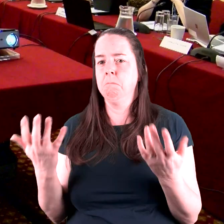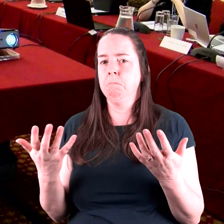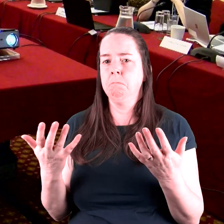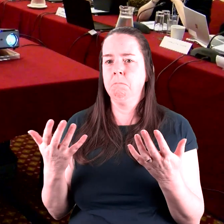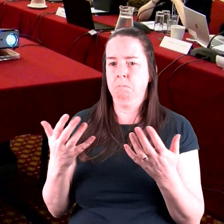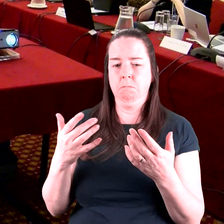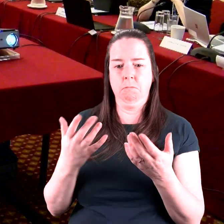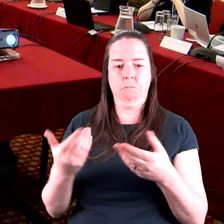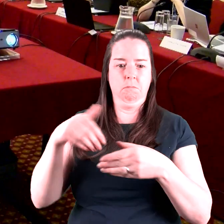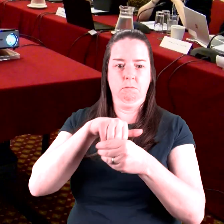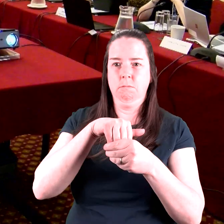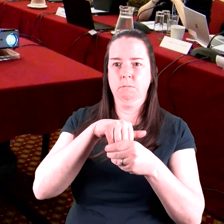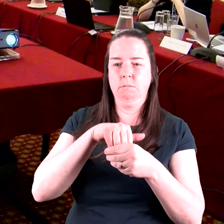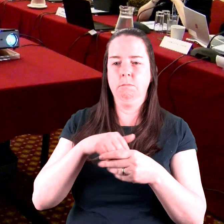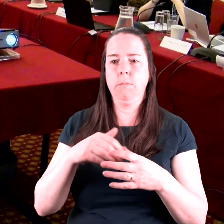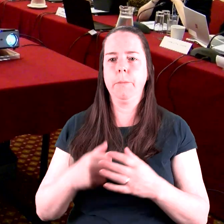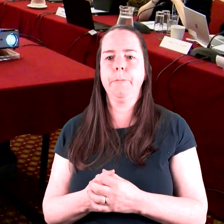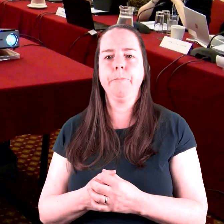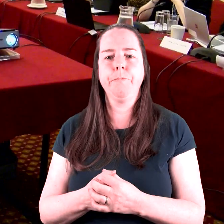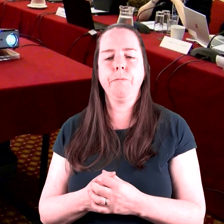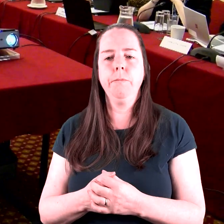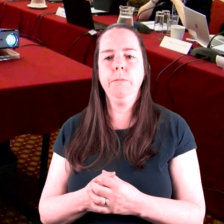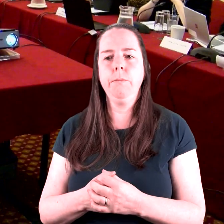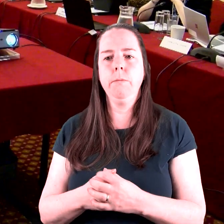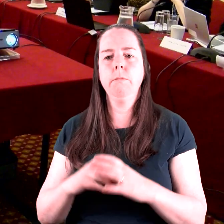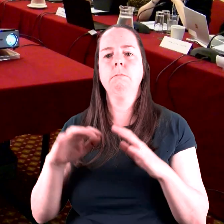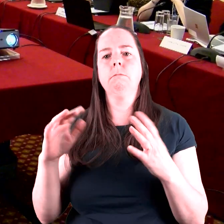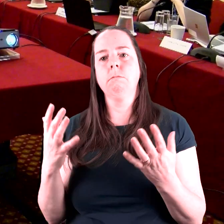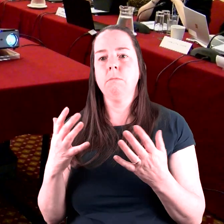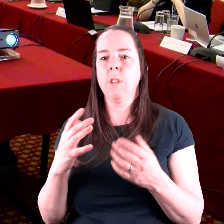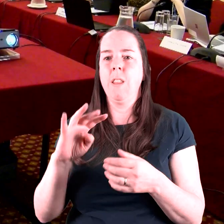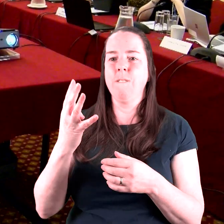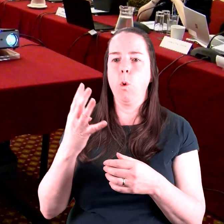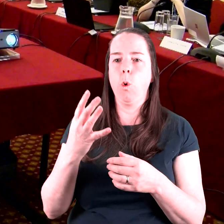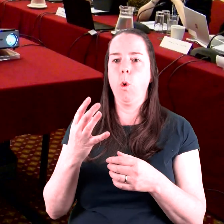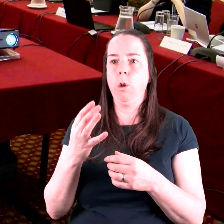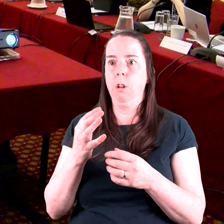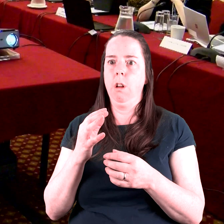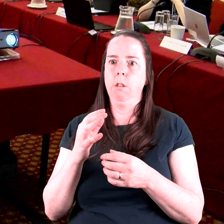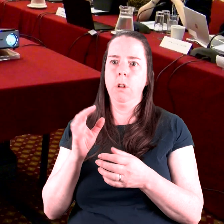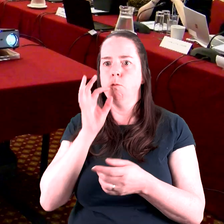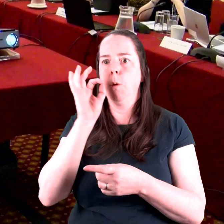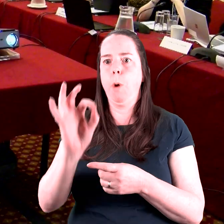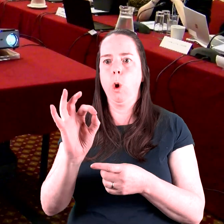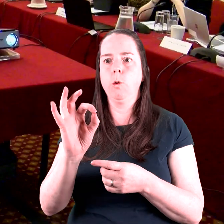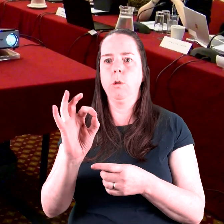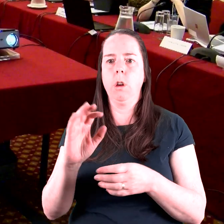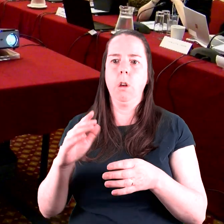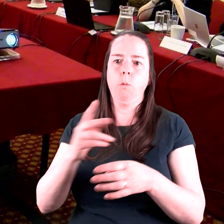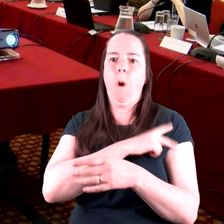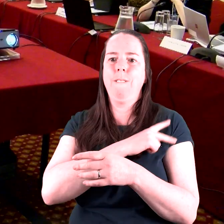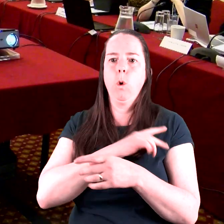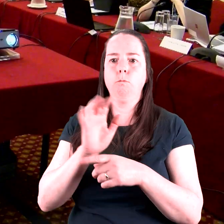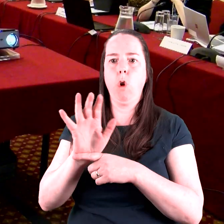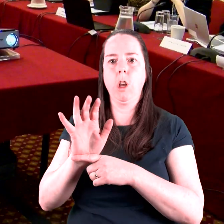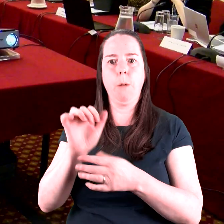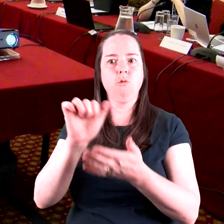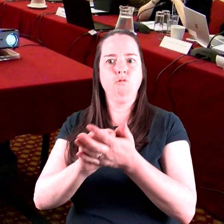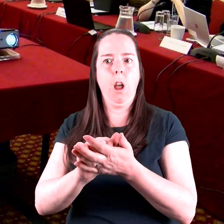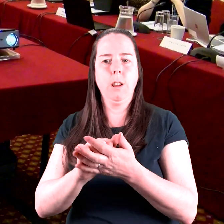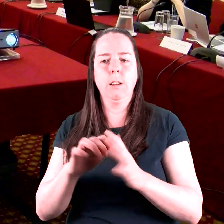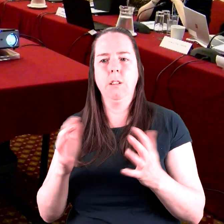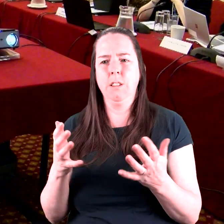specific actions built into our future delivery of those. Whether the 4 proposed workforce programmes are right,